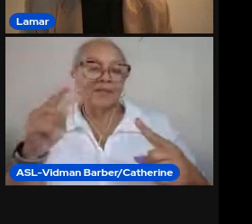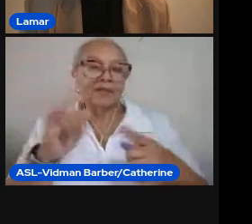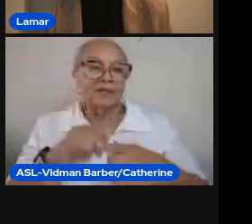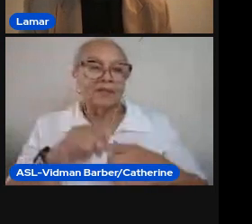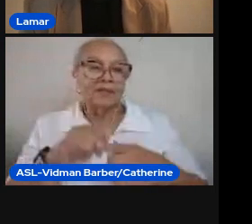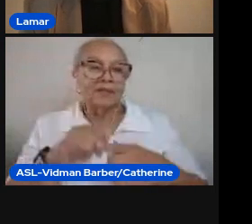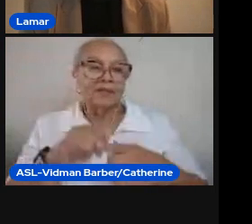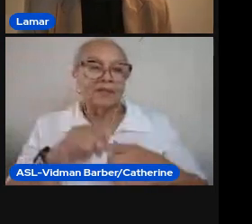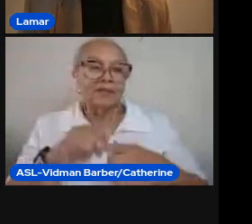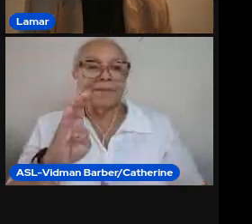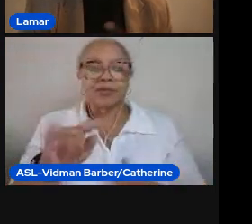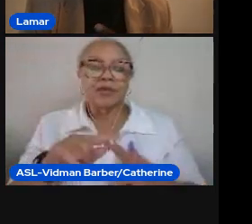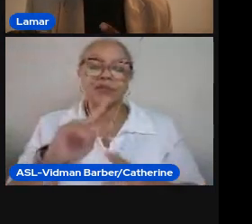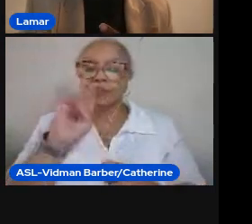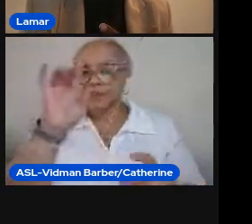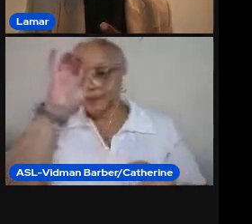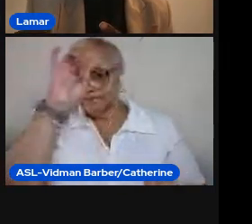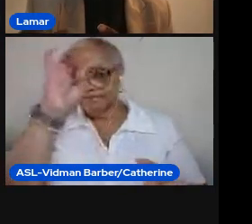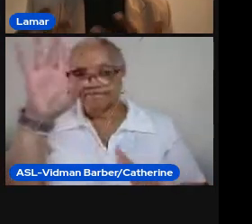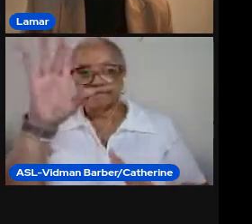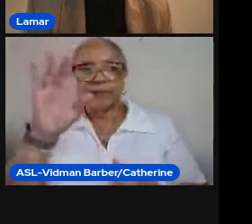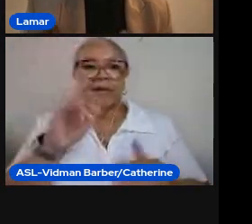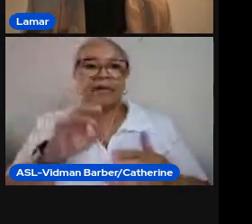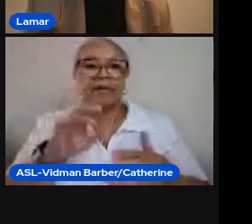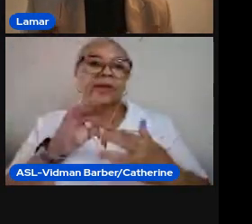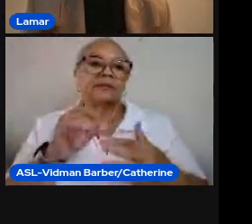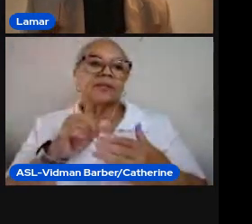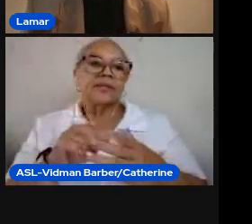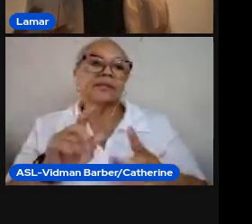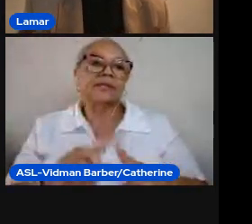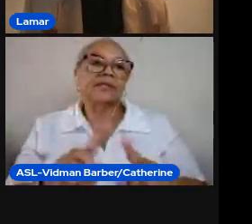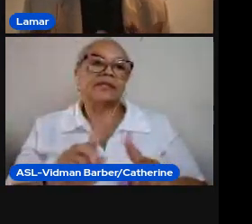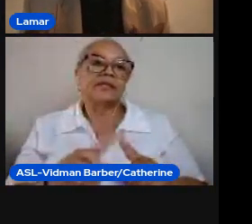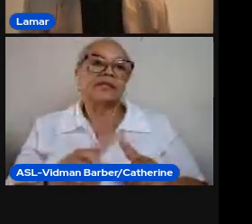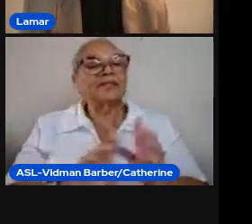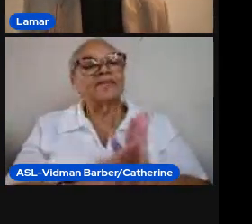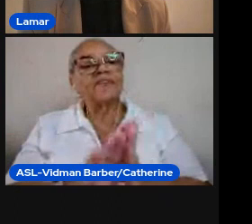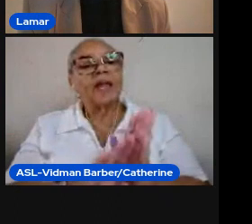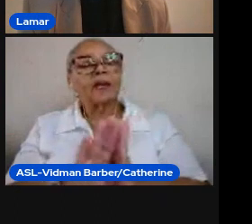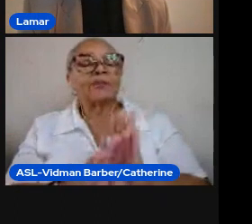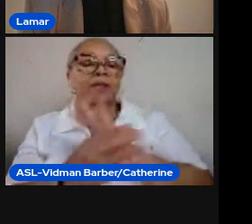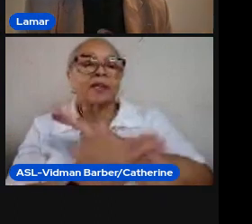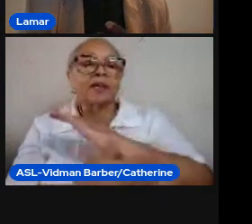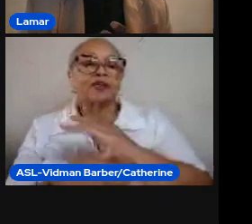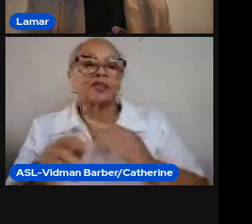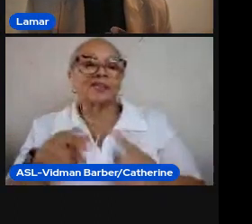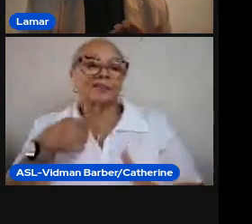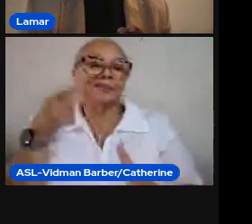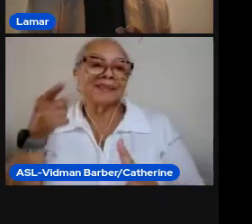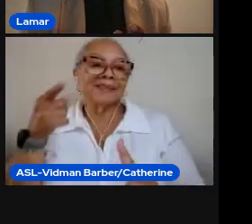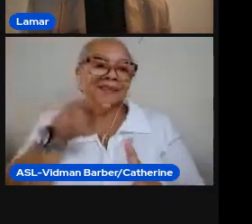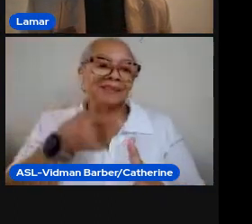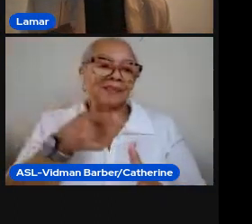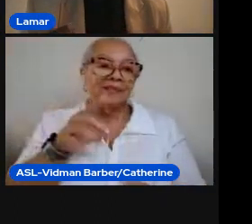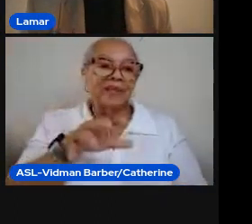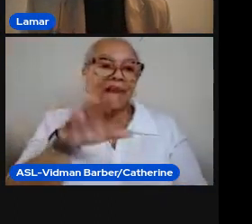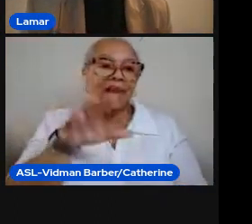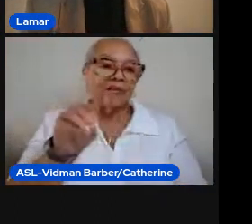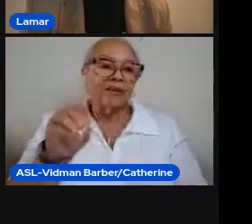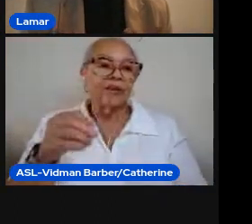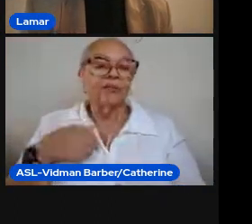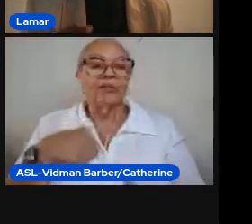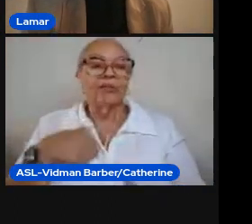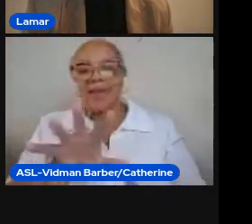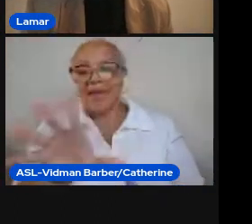so devastating, especially in developing countries, particularly Africa, where you have at least a